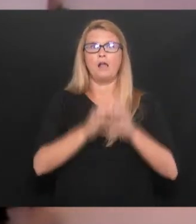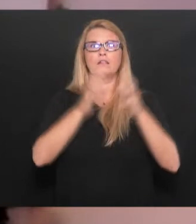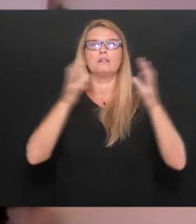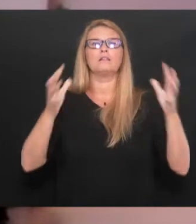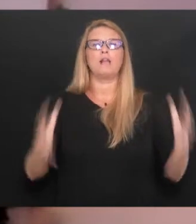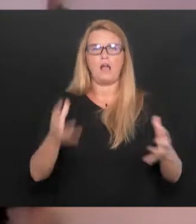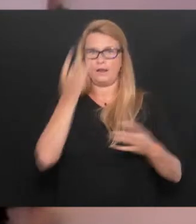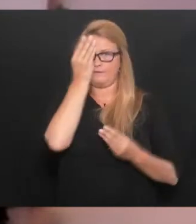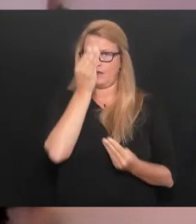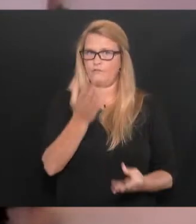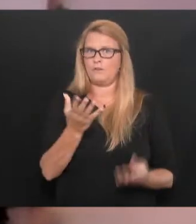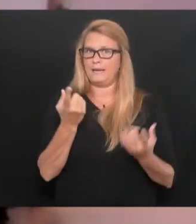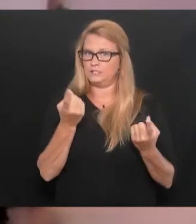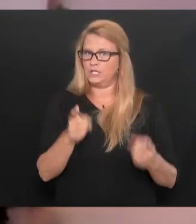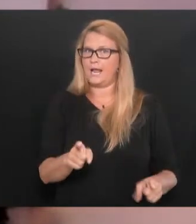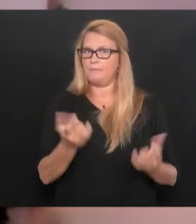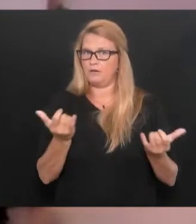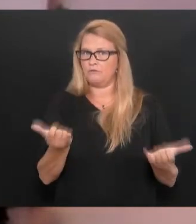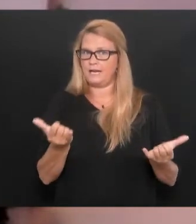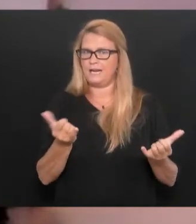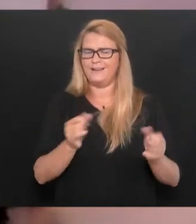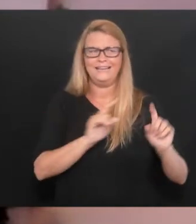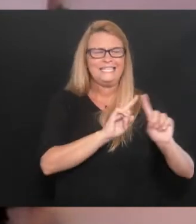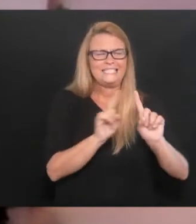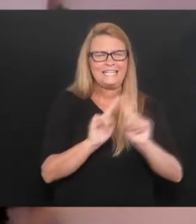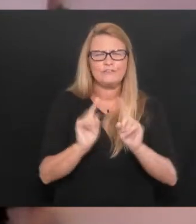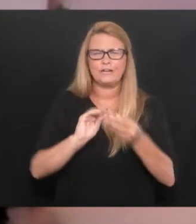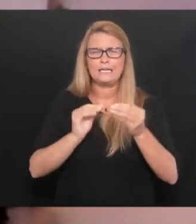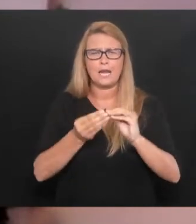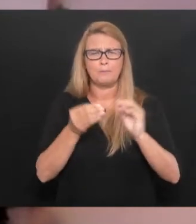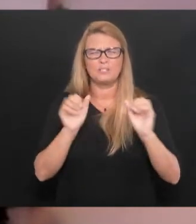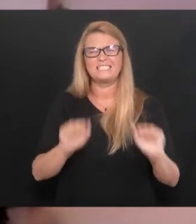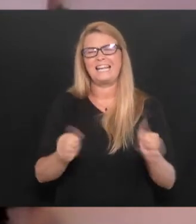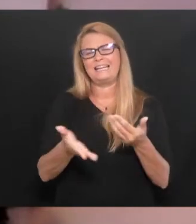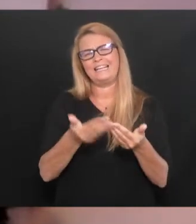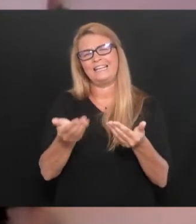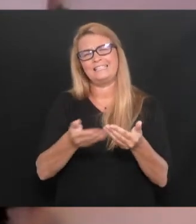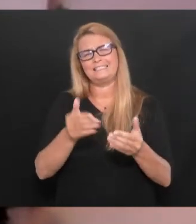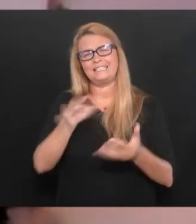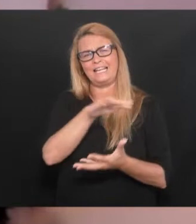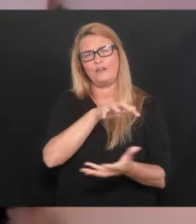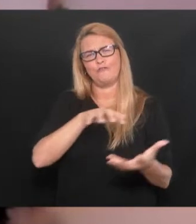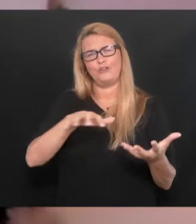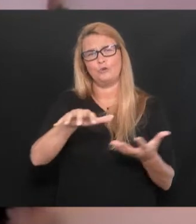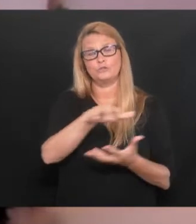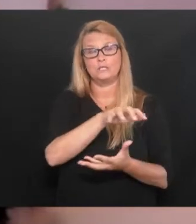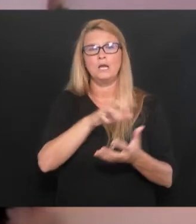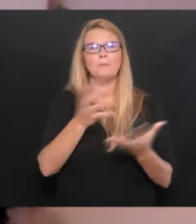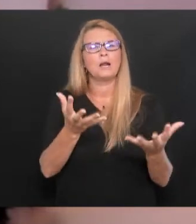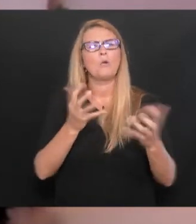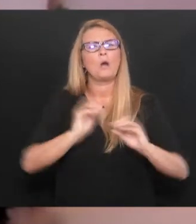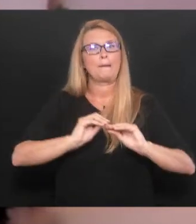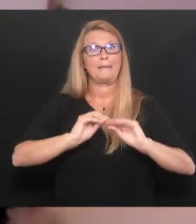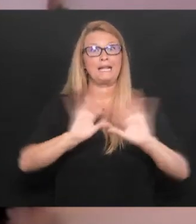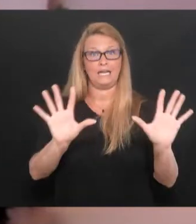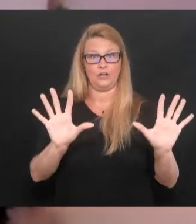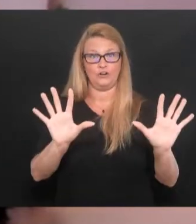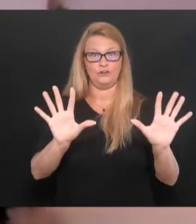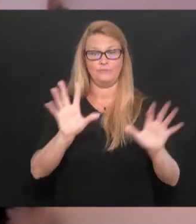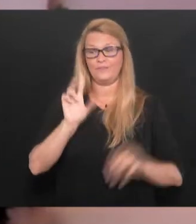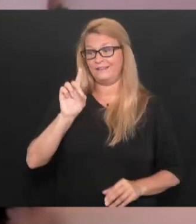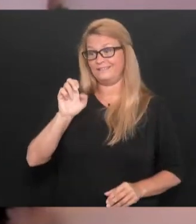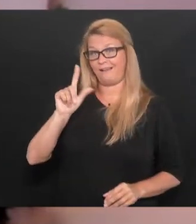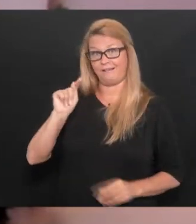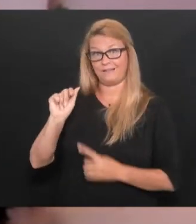evolving, and there's a lot of different numbers that can confuse people. But let me just try to be really clear. So the Delta